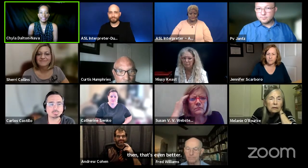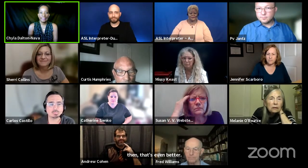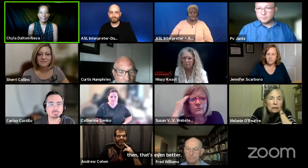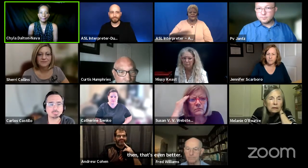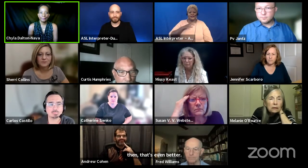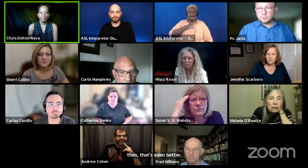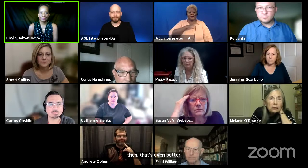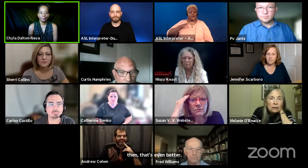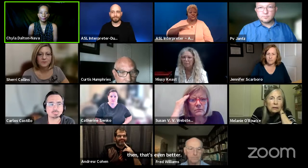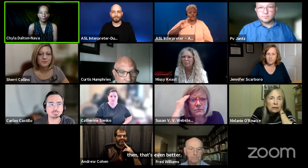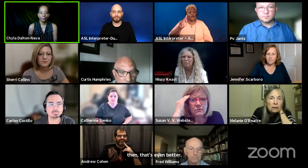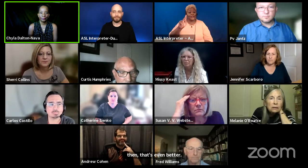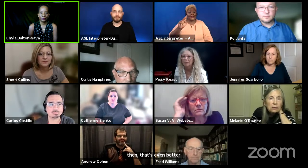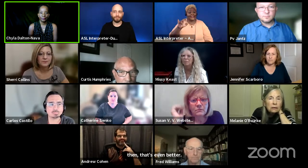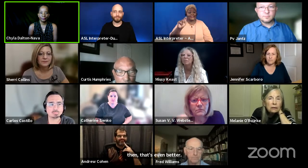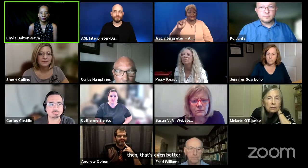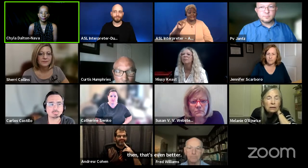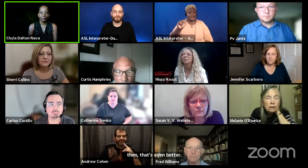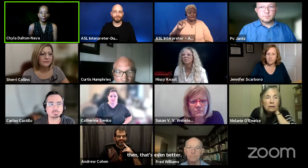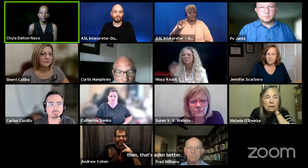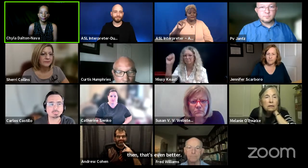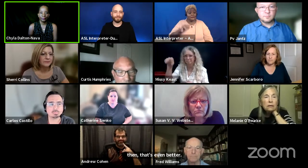Commissioner Keast,